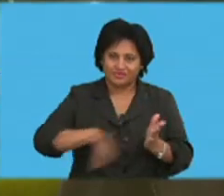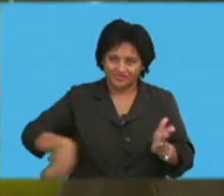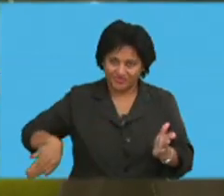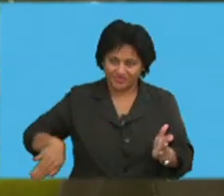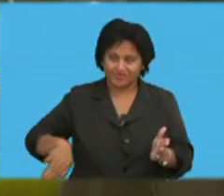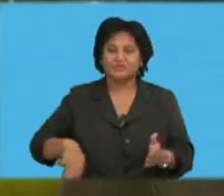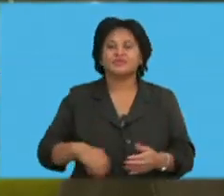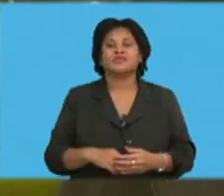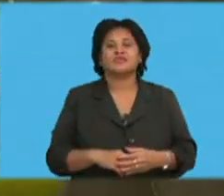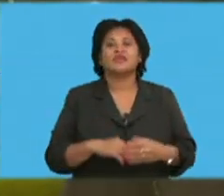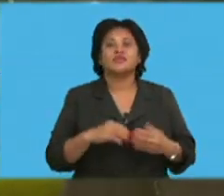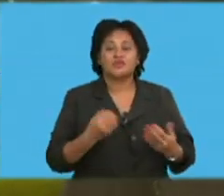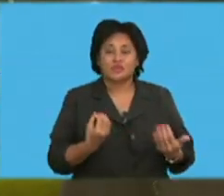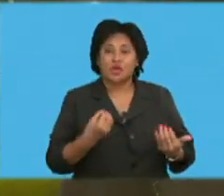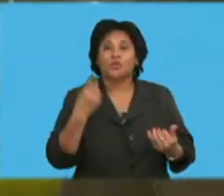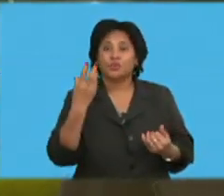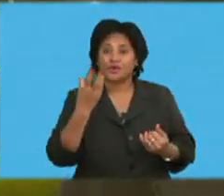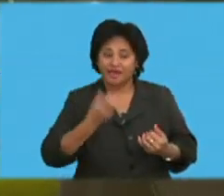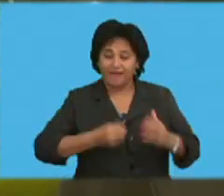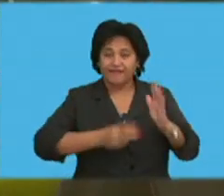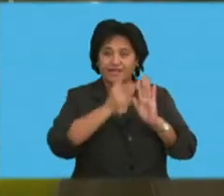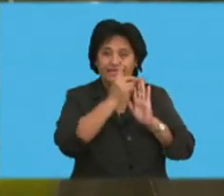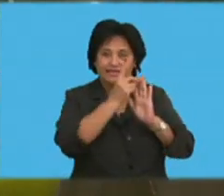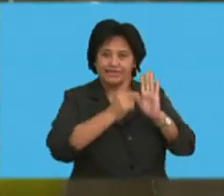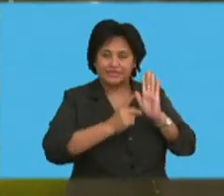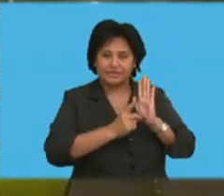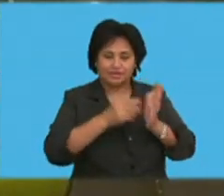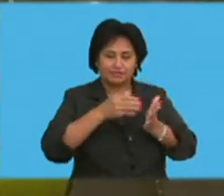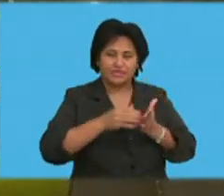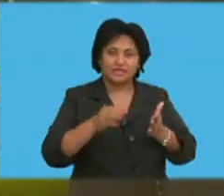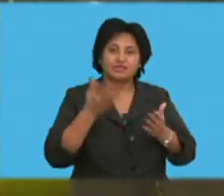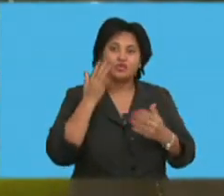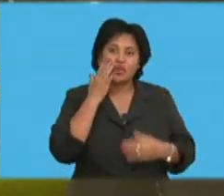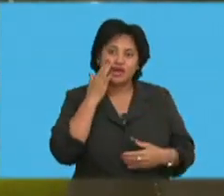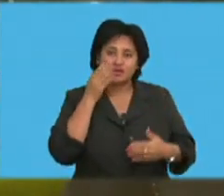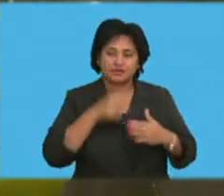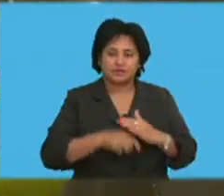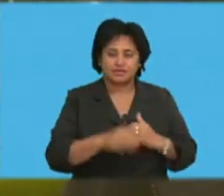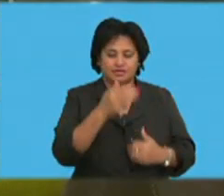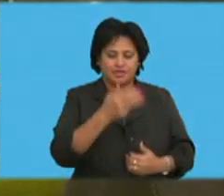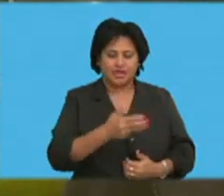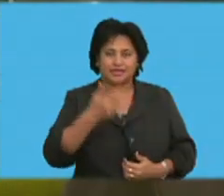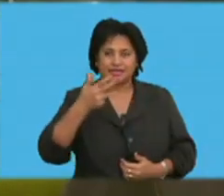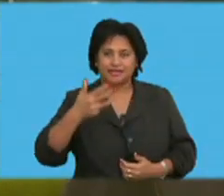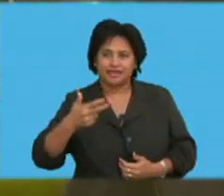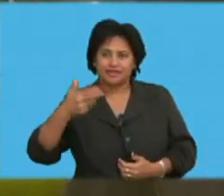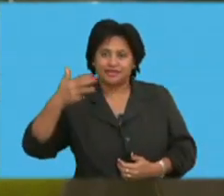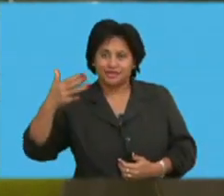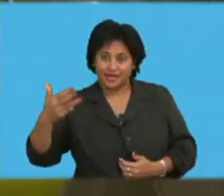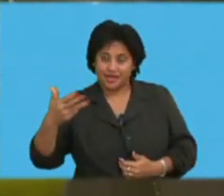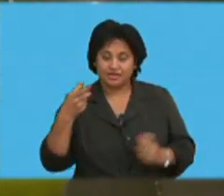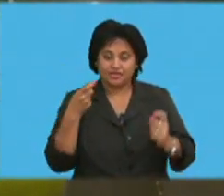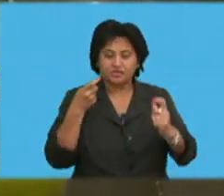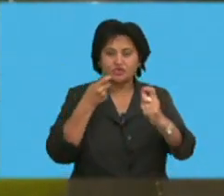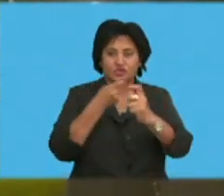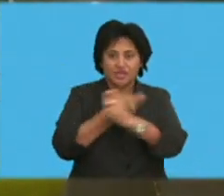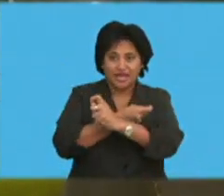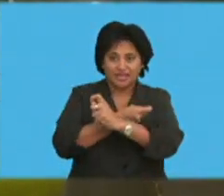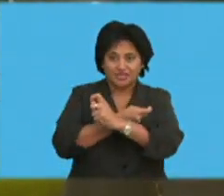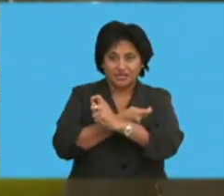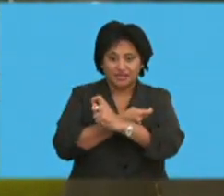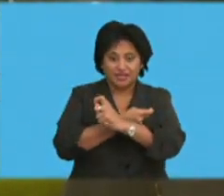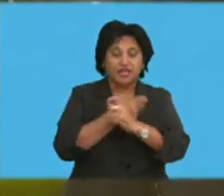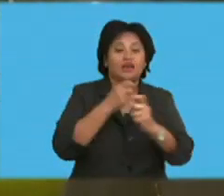And therefore, there was a decree that was passed in 1989 to amend crown to